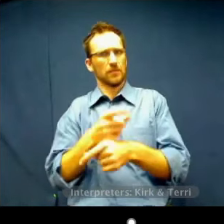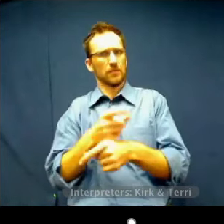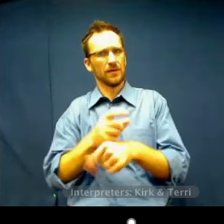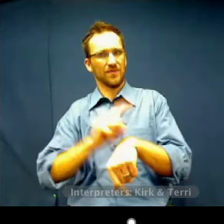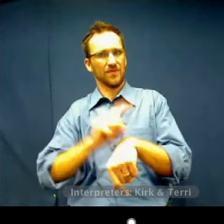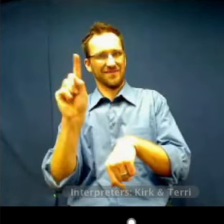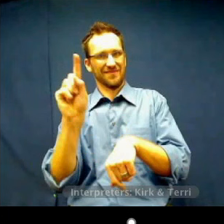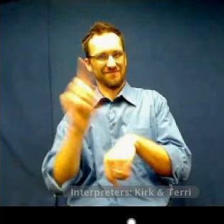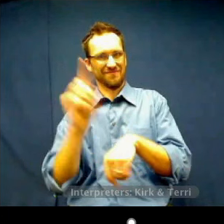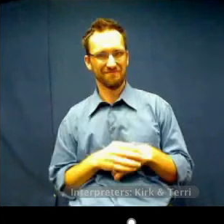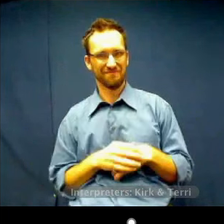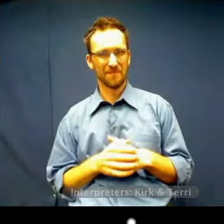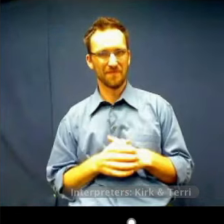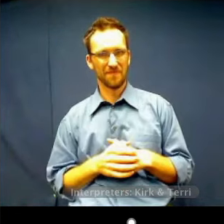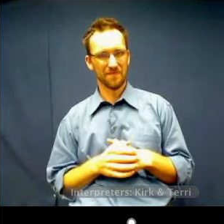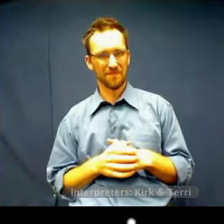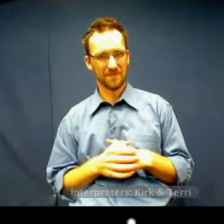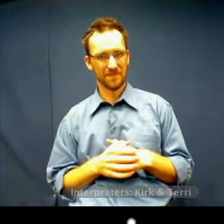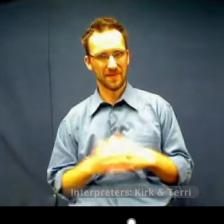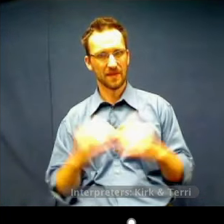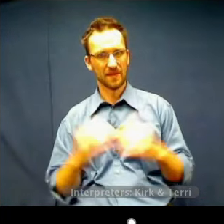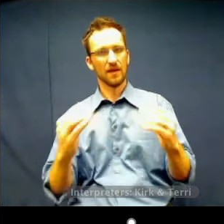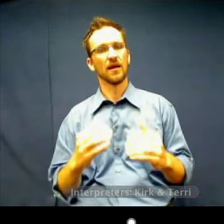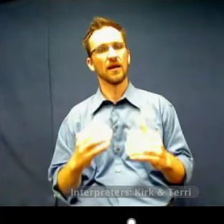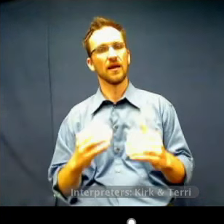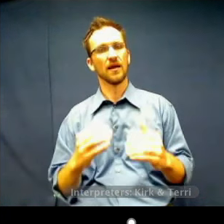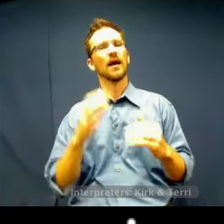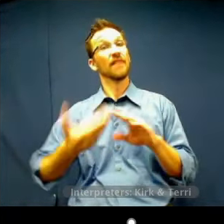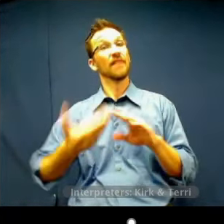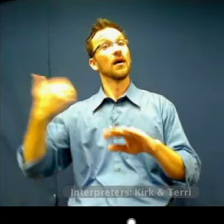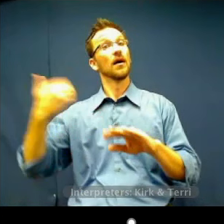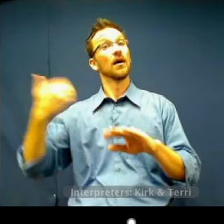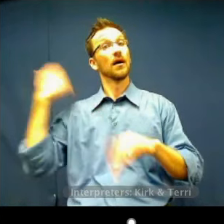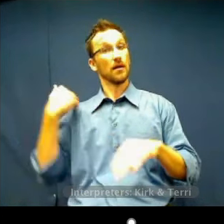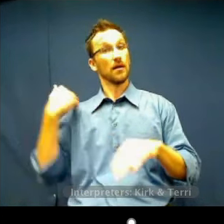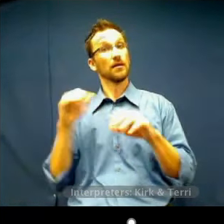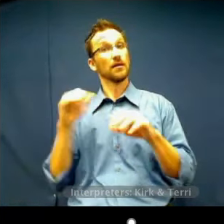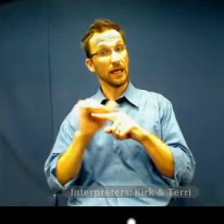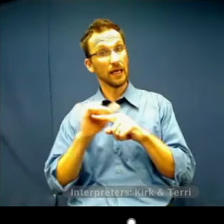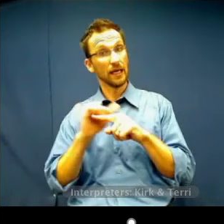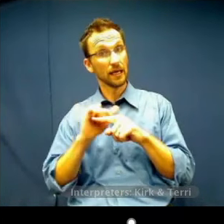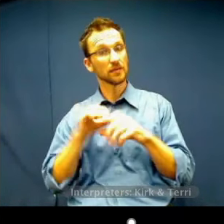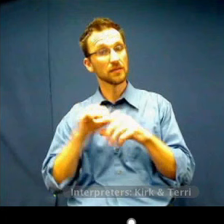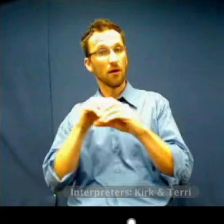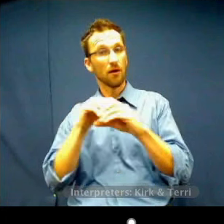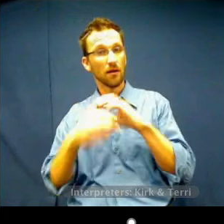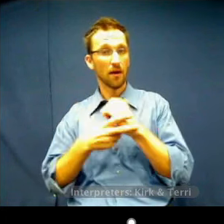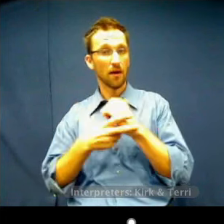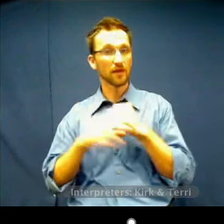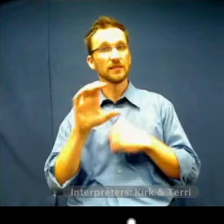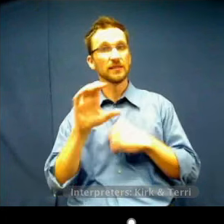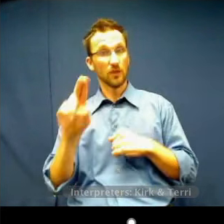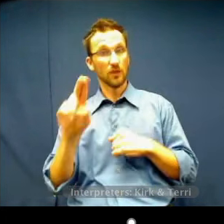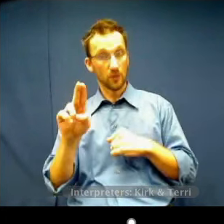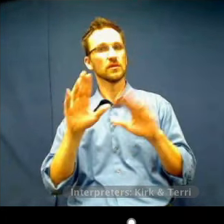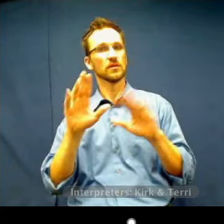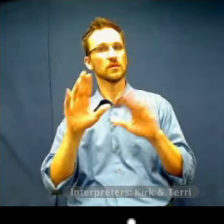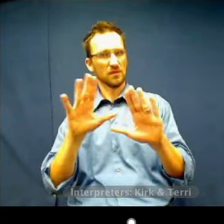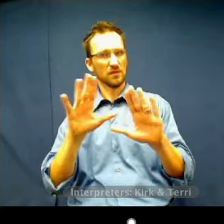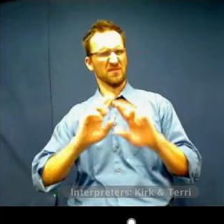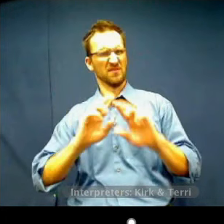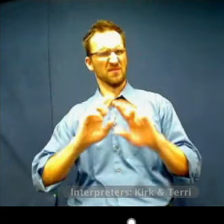And there are your archive sessions and CEUs. I will turn it over to Carla now, Carrie White, so